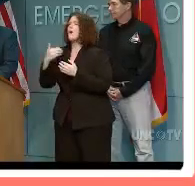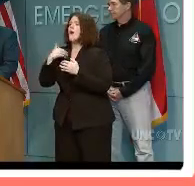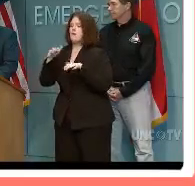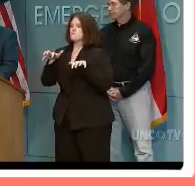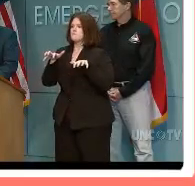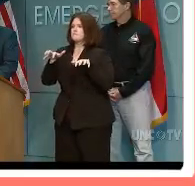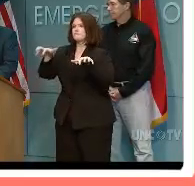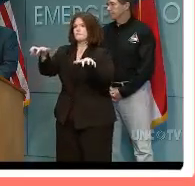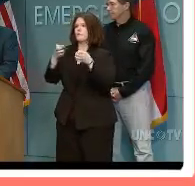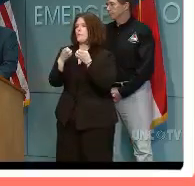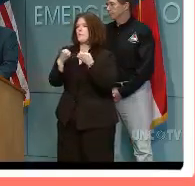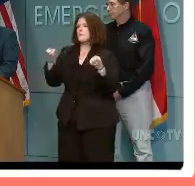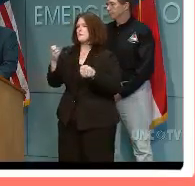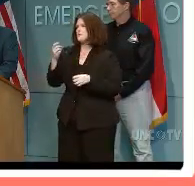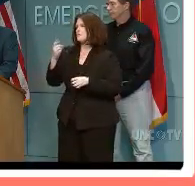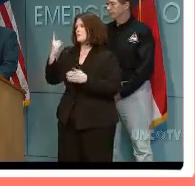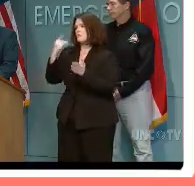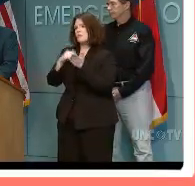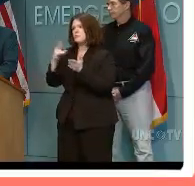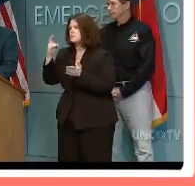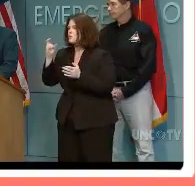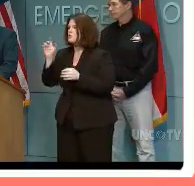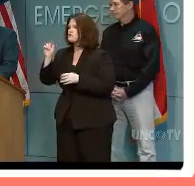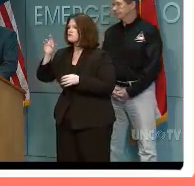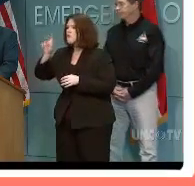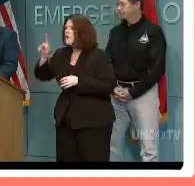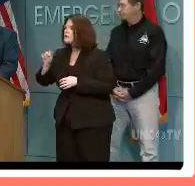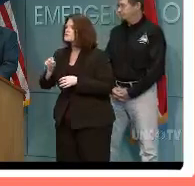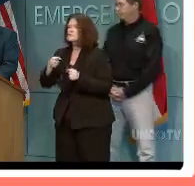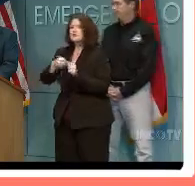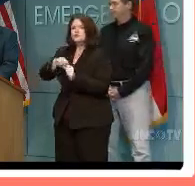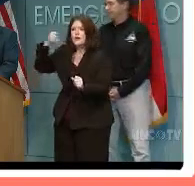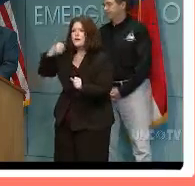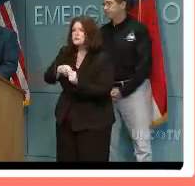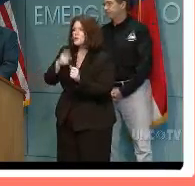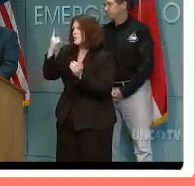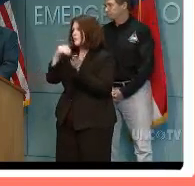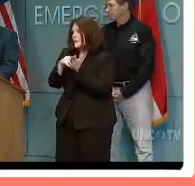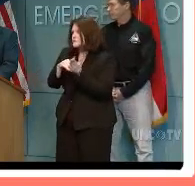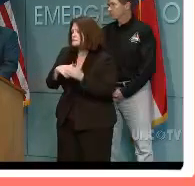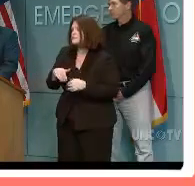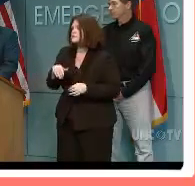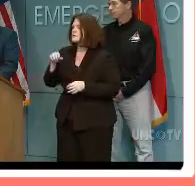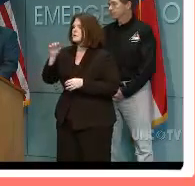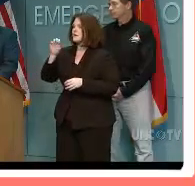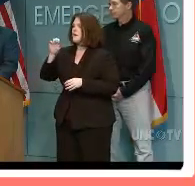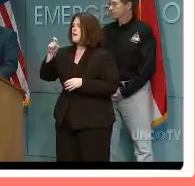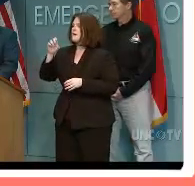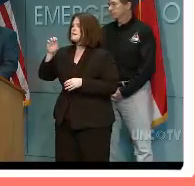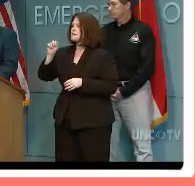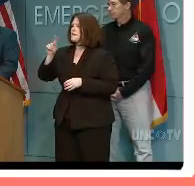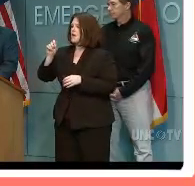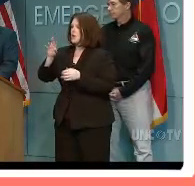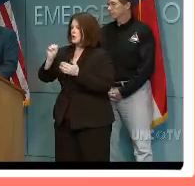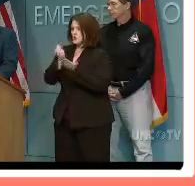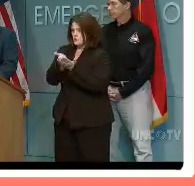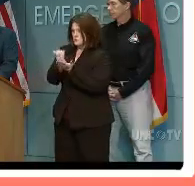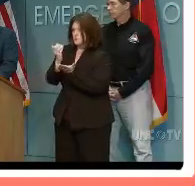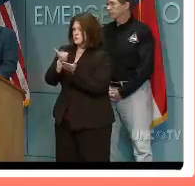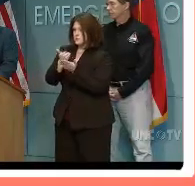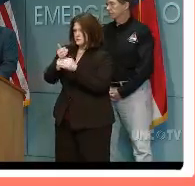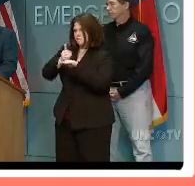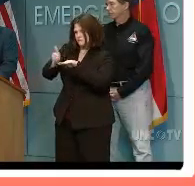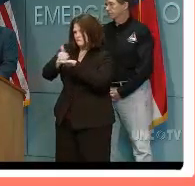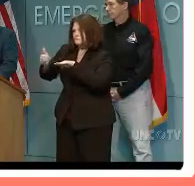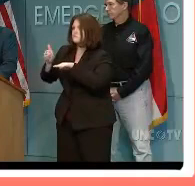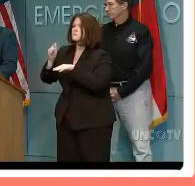Multitudes of equipment, about 1,200 trucks, 1,000 chainsaws, excavators, signs, great sign inventory to